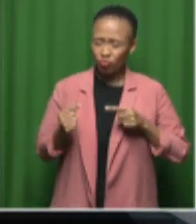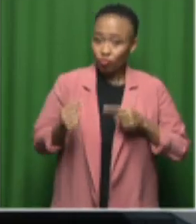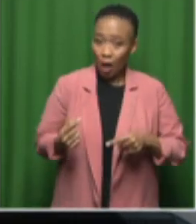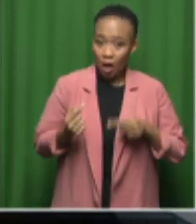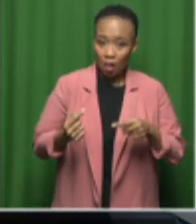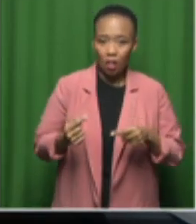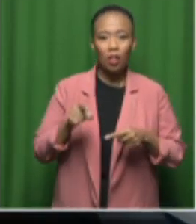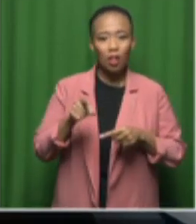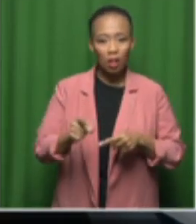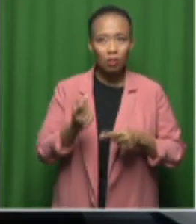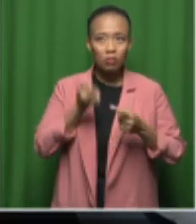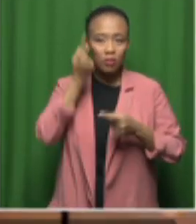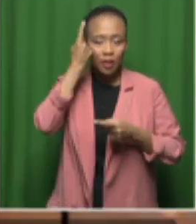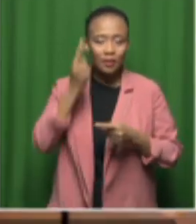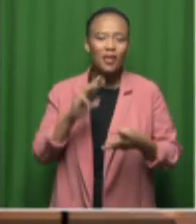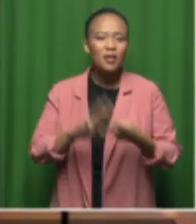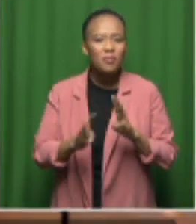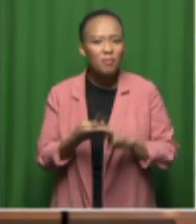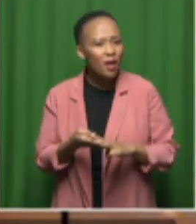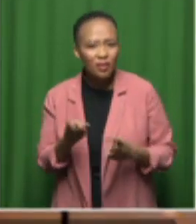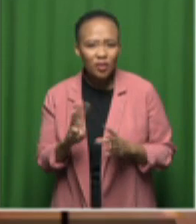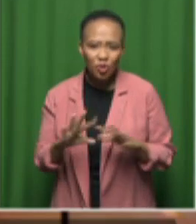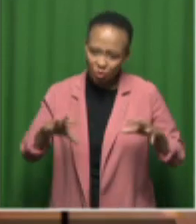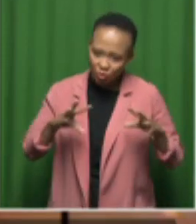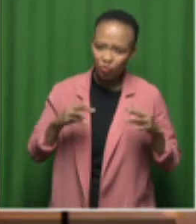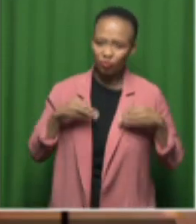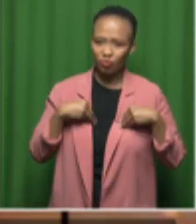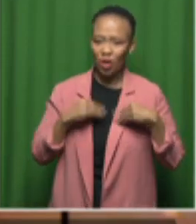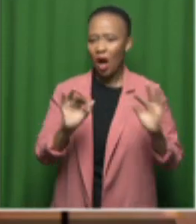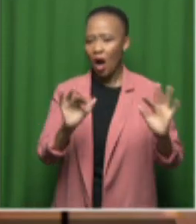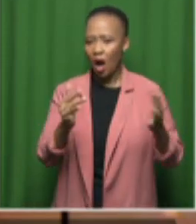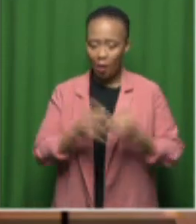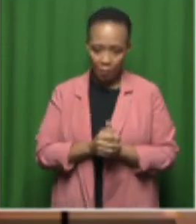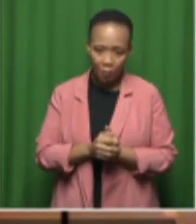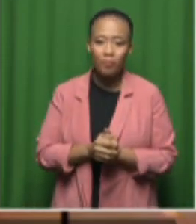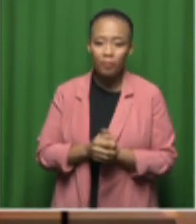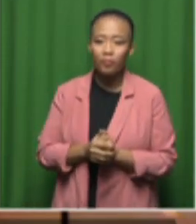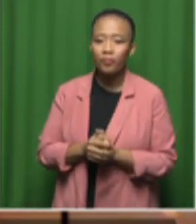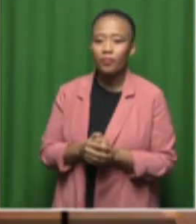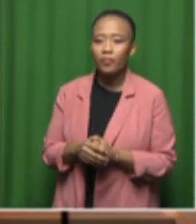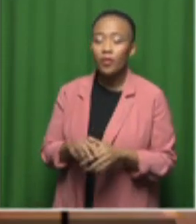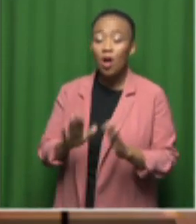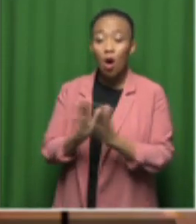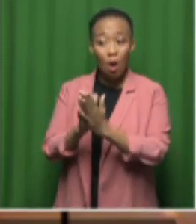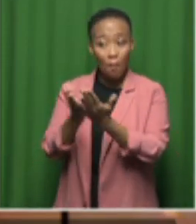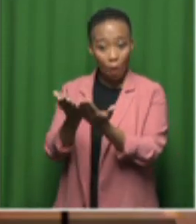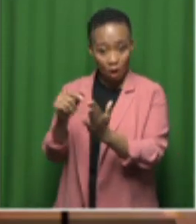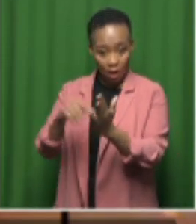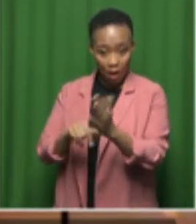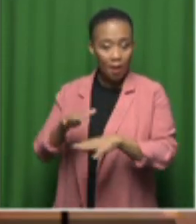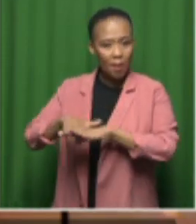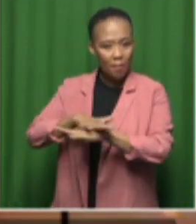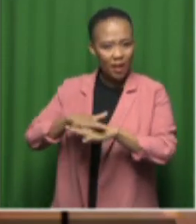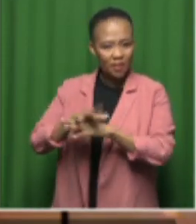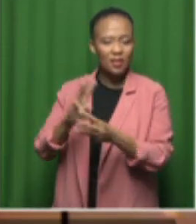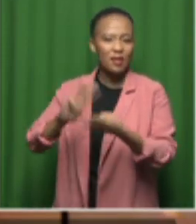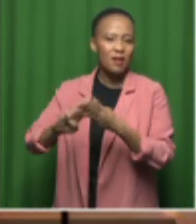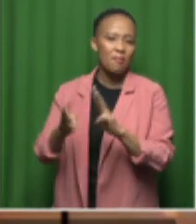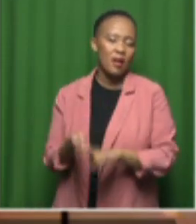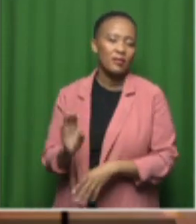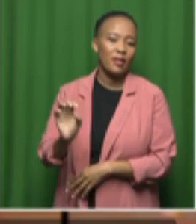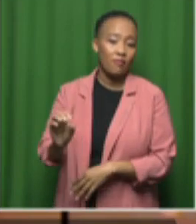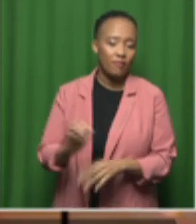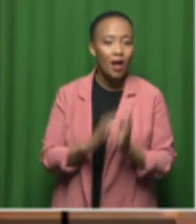so the first thing you need to know is the fact that this book covers basic mathematics. For example,